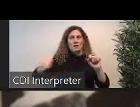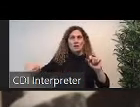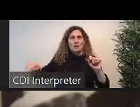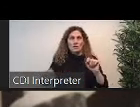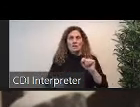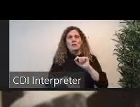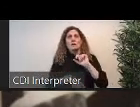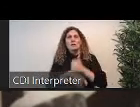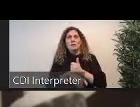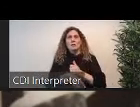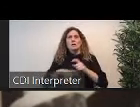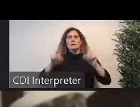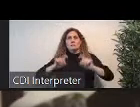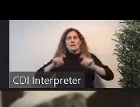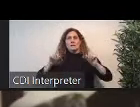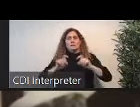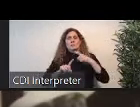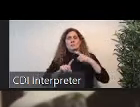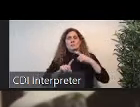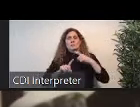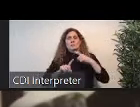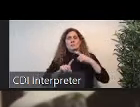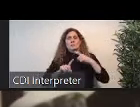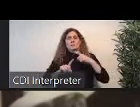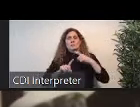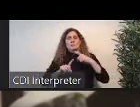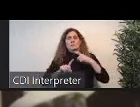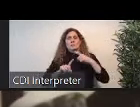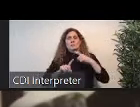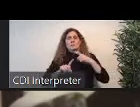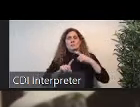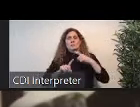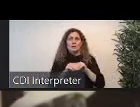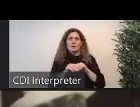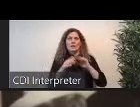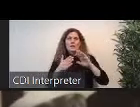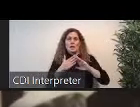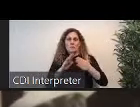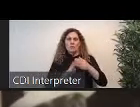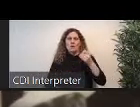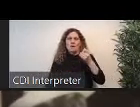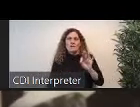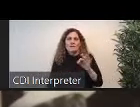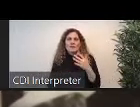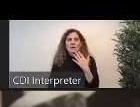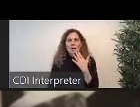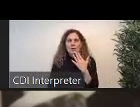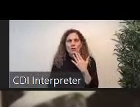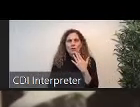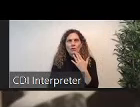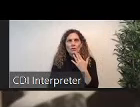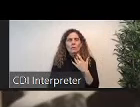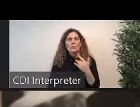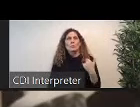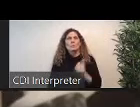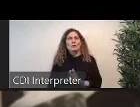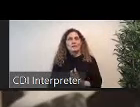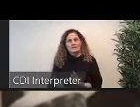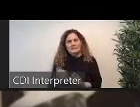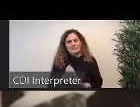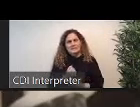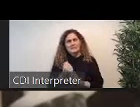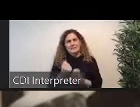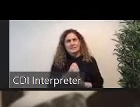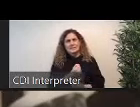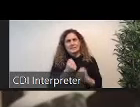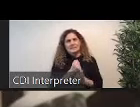vaccination sites in communities of color. And we know that we have to do this. And we've been advocating as well, along with the city of Milwaukee, to make sure there's